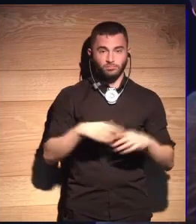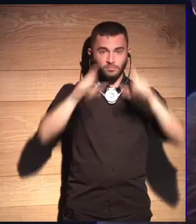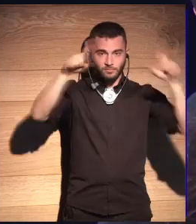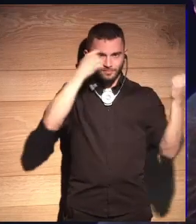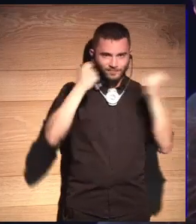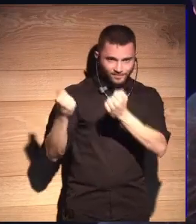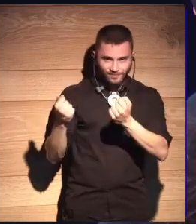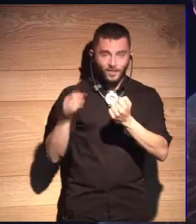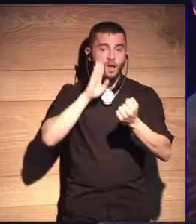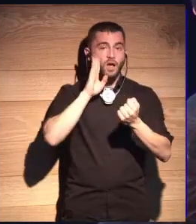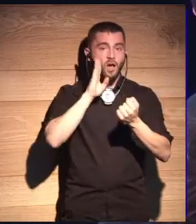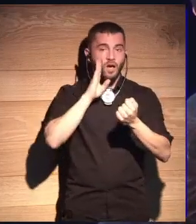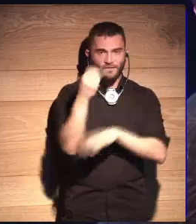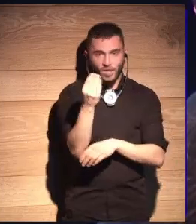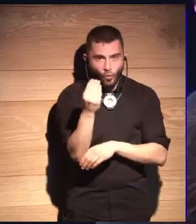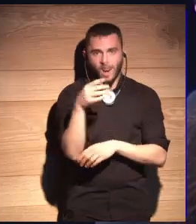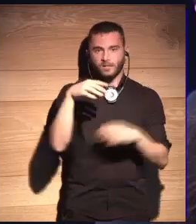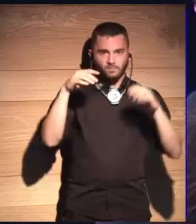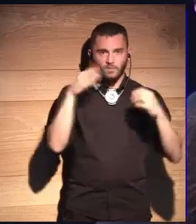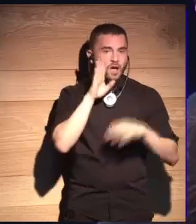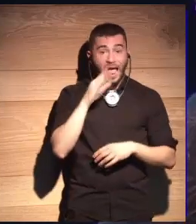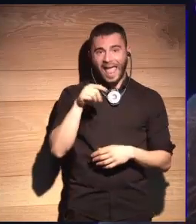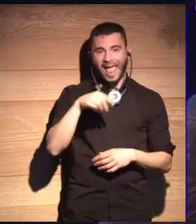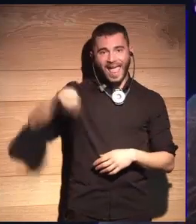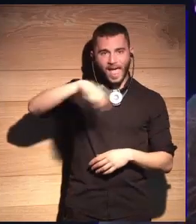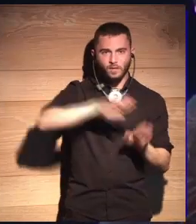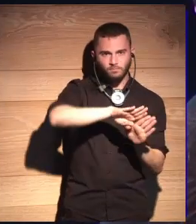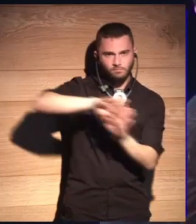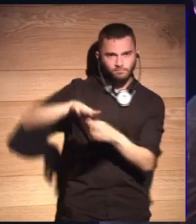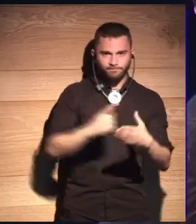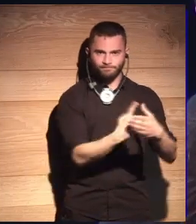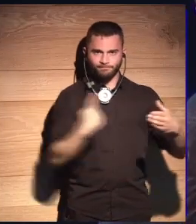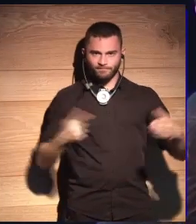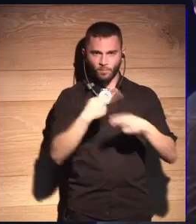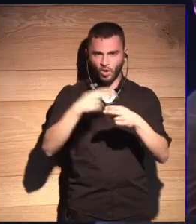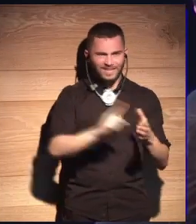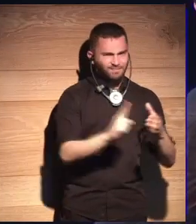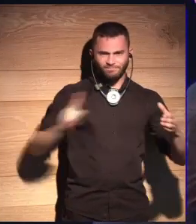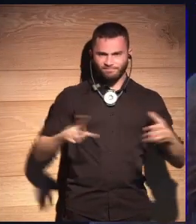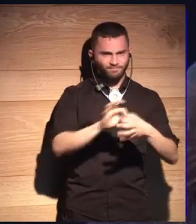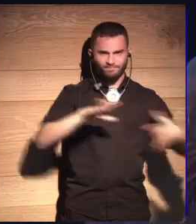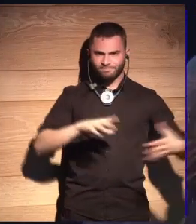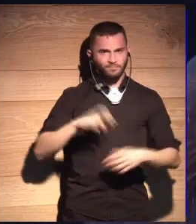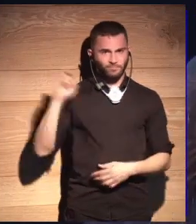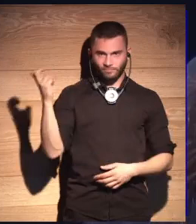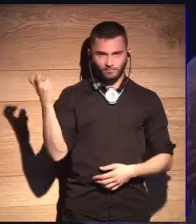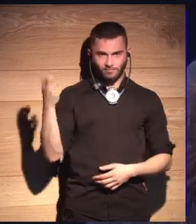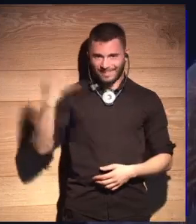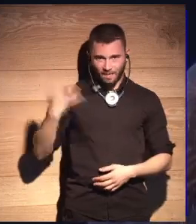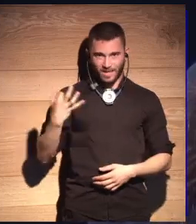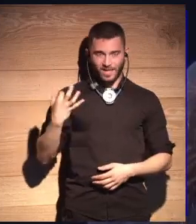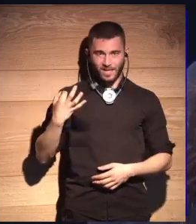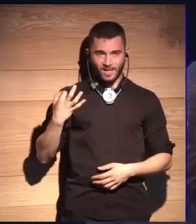to be, in some sense, insulated effectively from politics in some way. They had to be seen as making claims that were